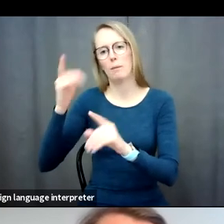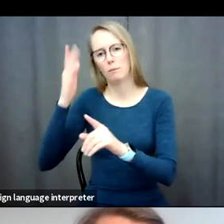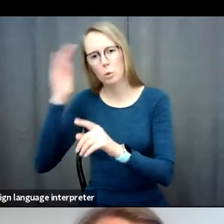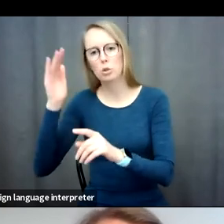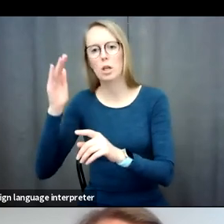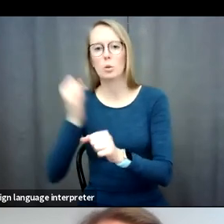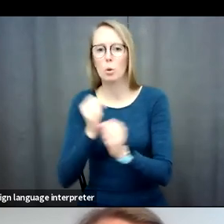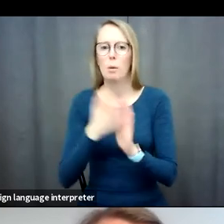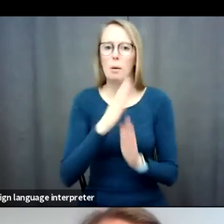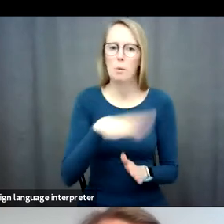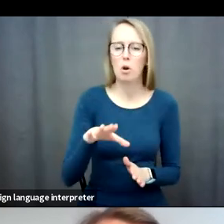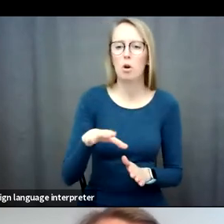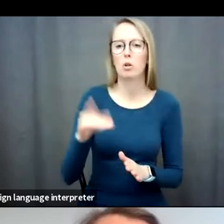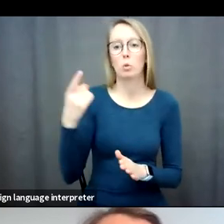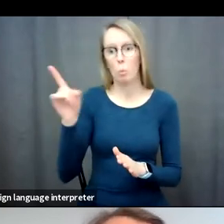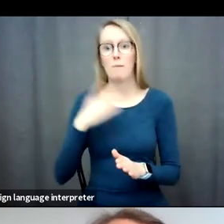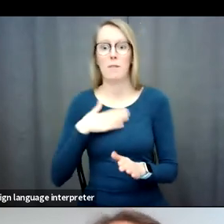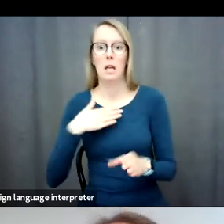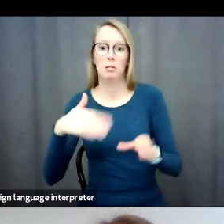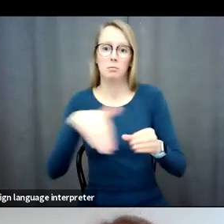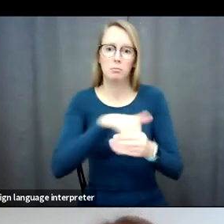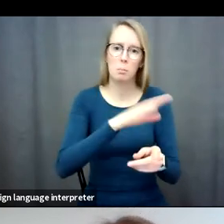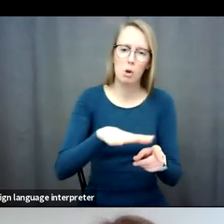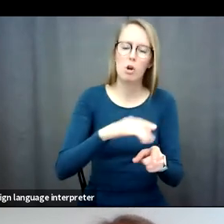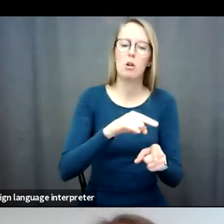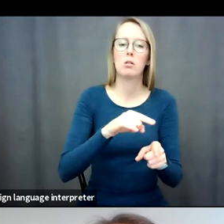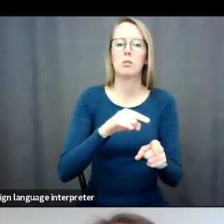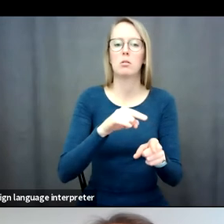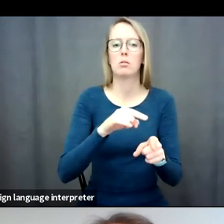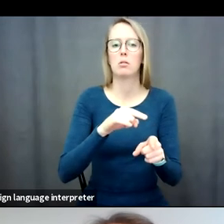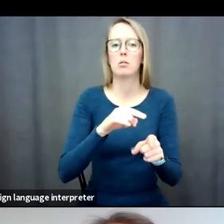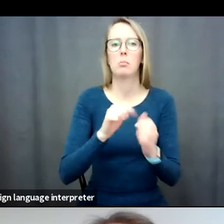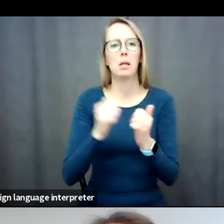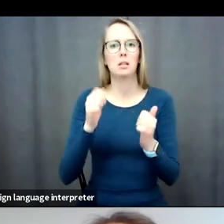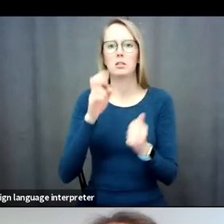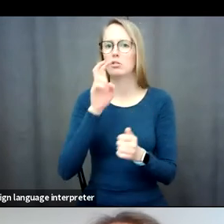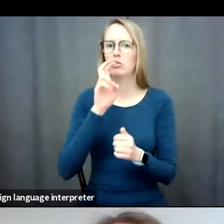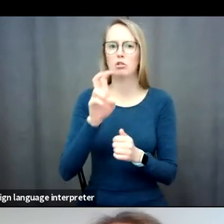to do good, they want to include children, but it seems like